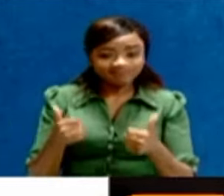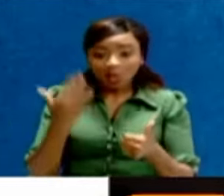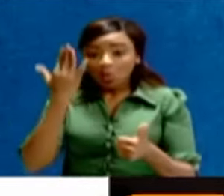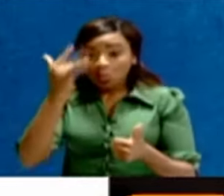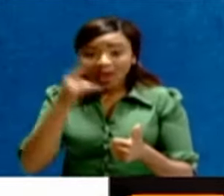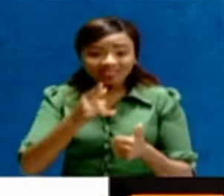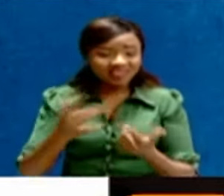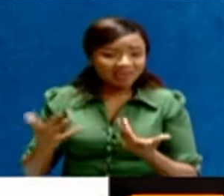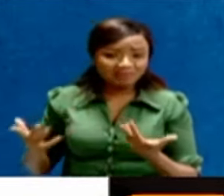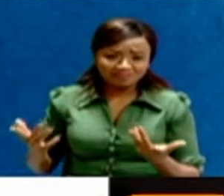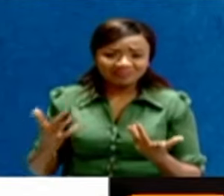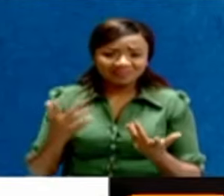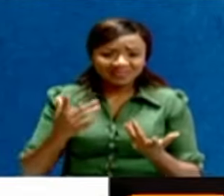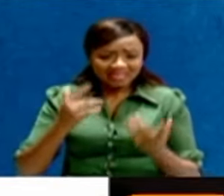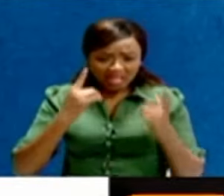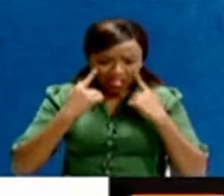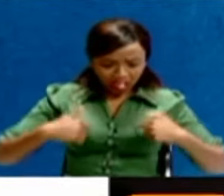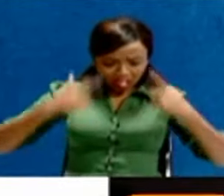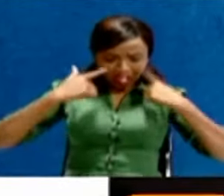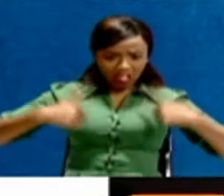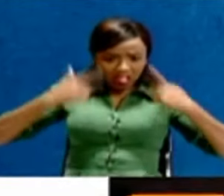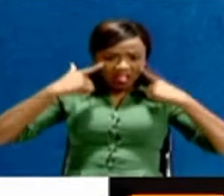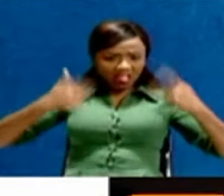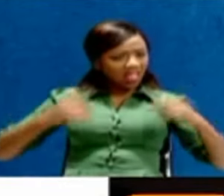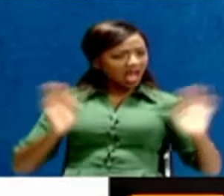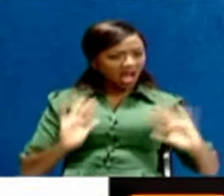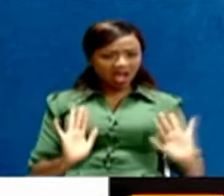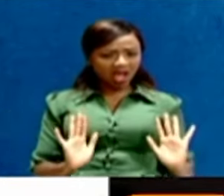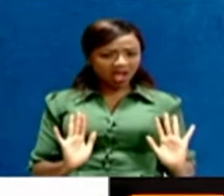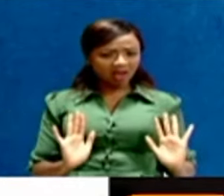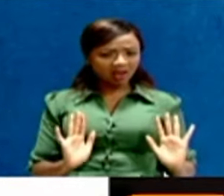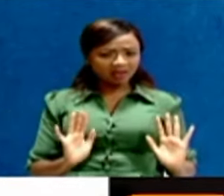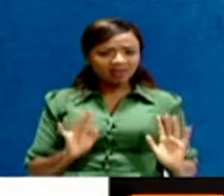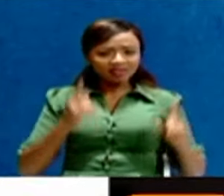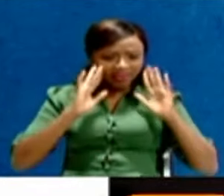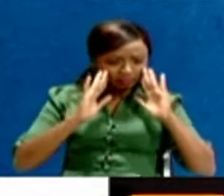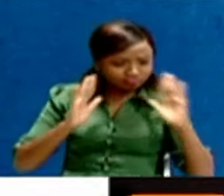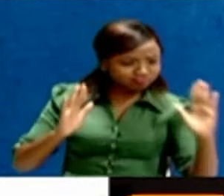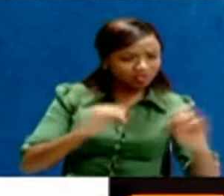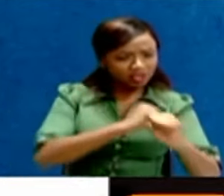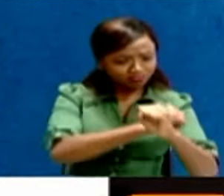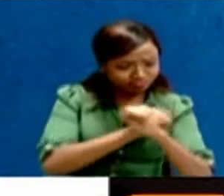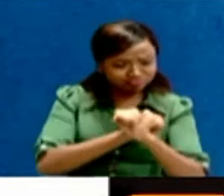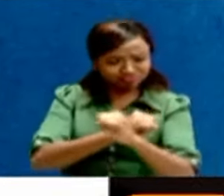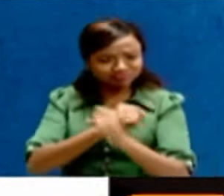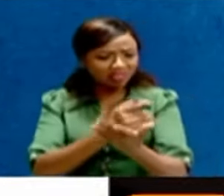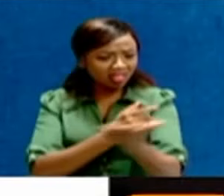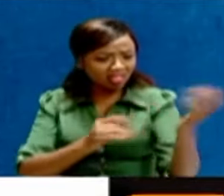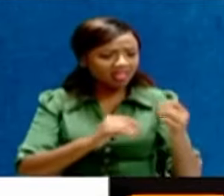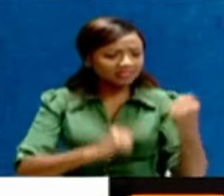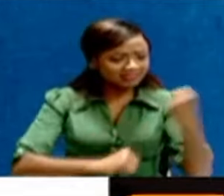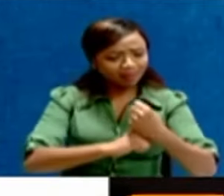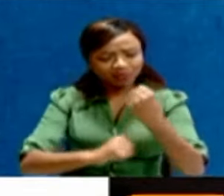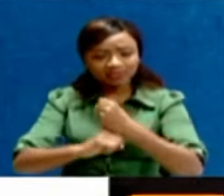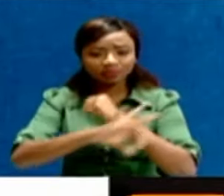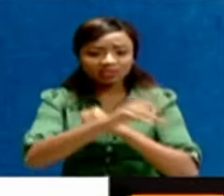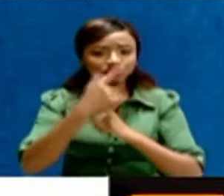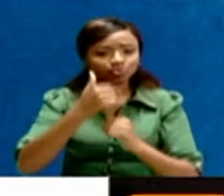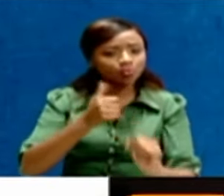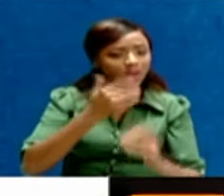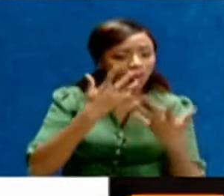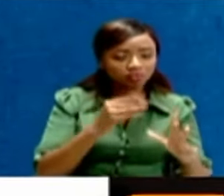having forgone the gains that they were getting from a skewed formula for them to defend counties which were losing money. And in fact, let